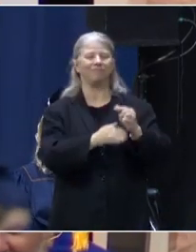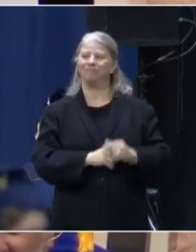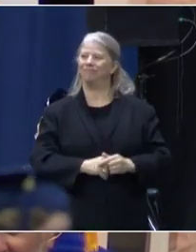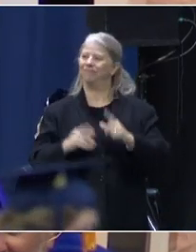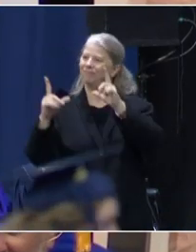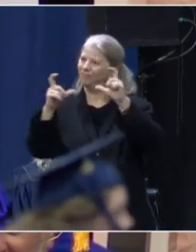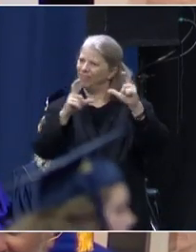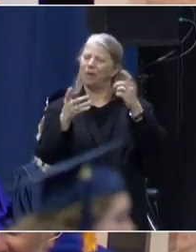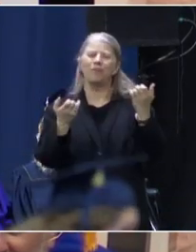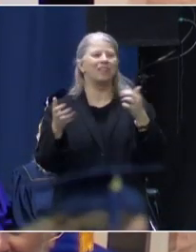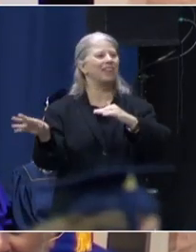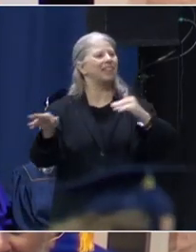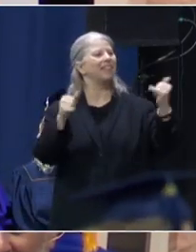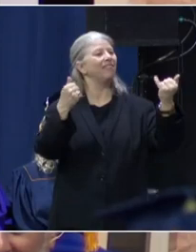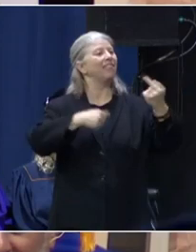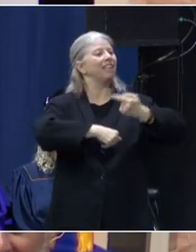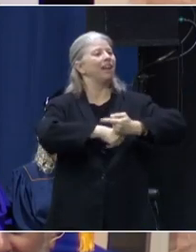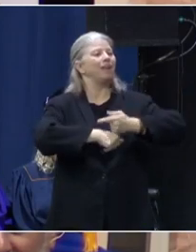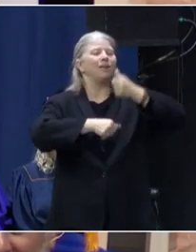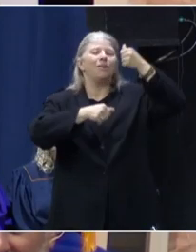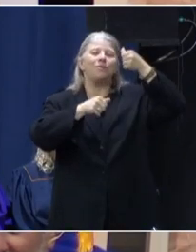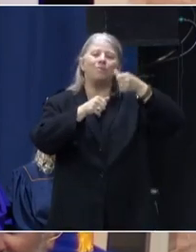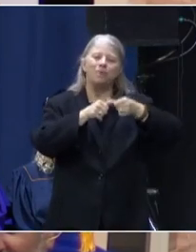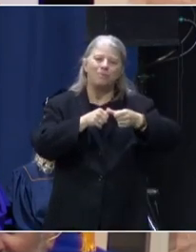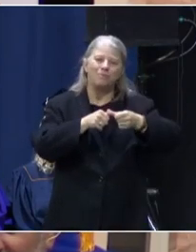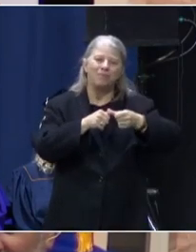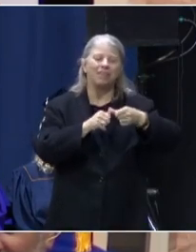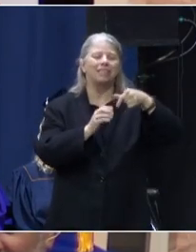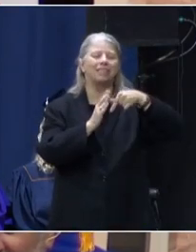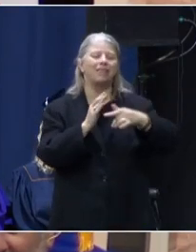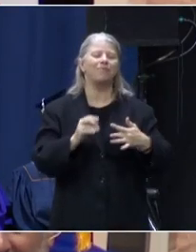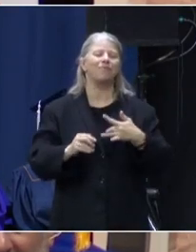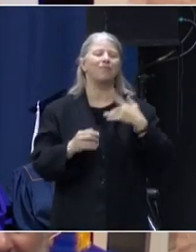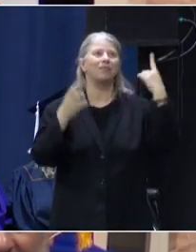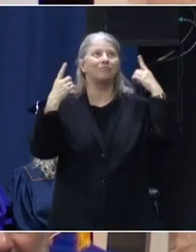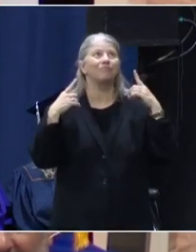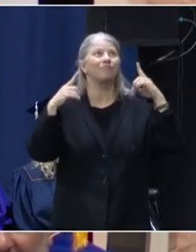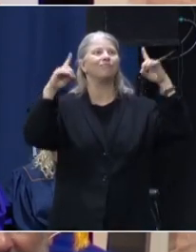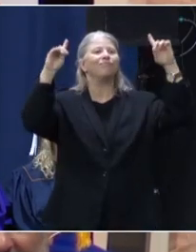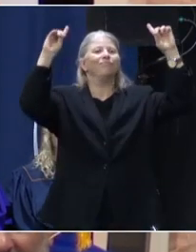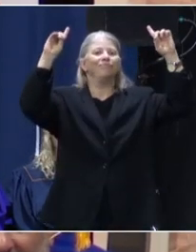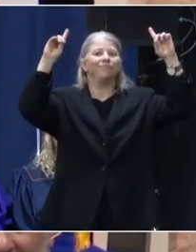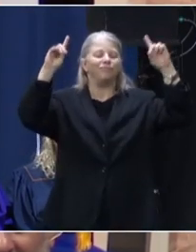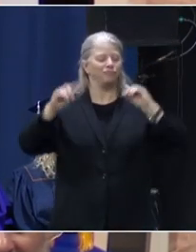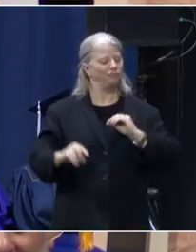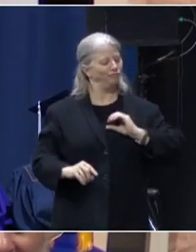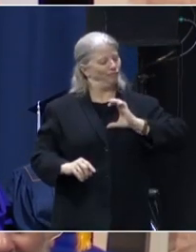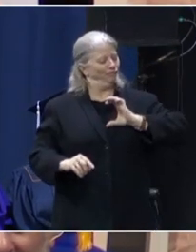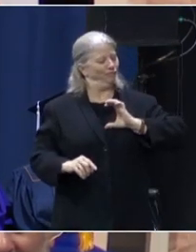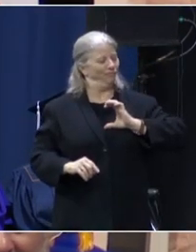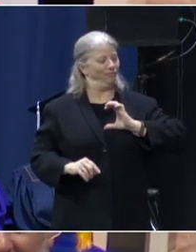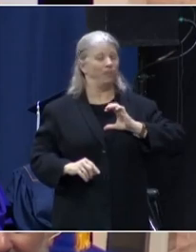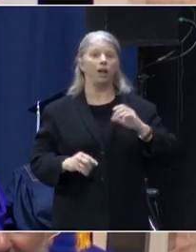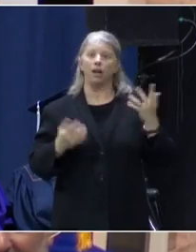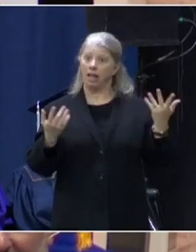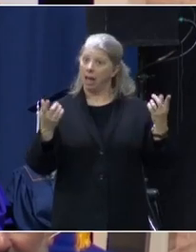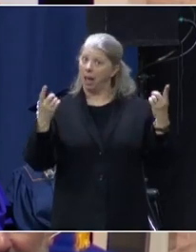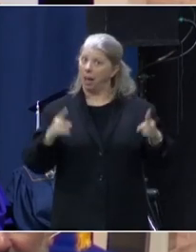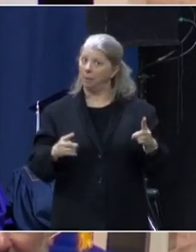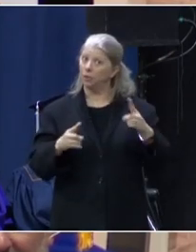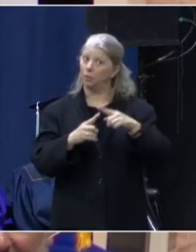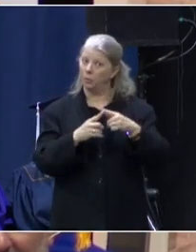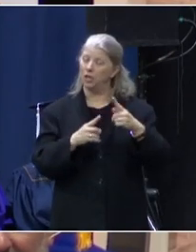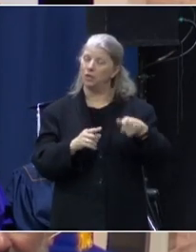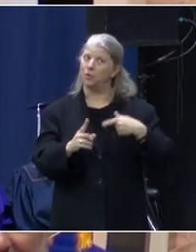you to leave here able to remember the deep sense of accomplishment that only comes when we achieve a